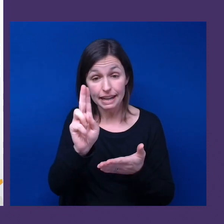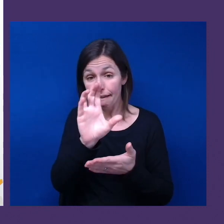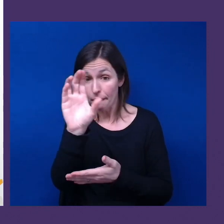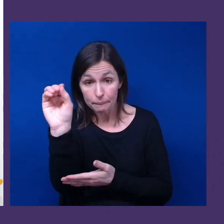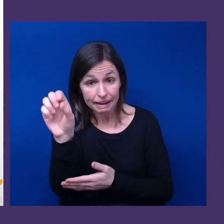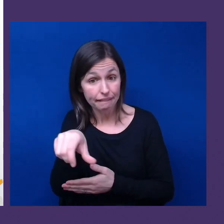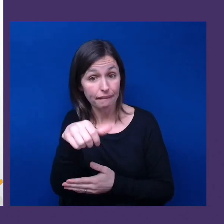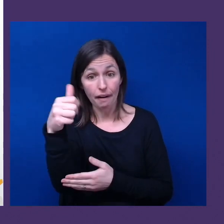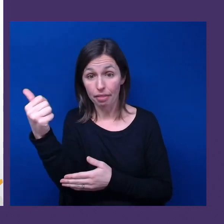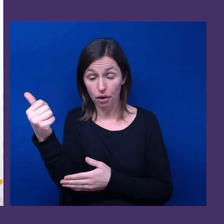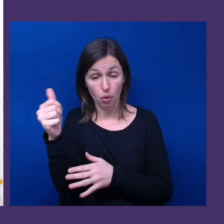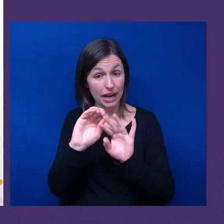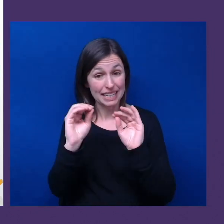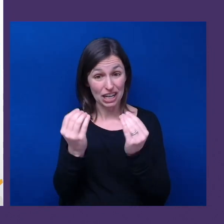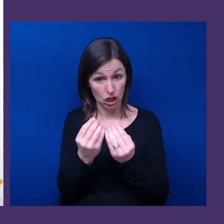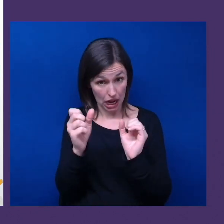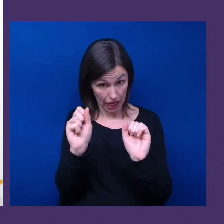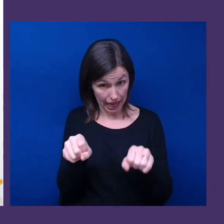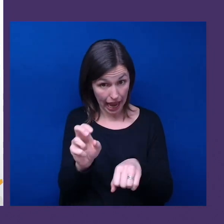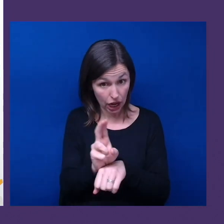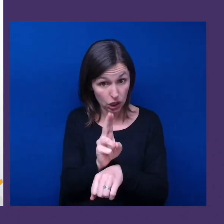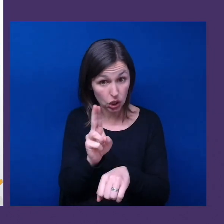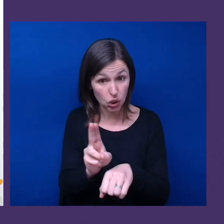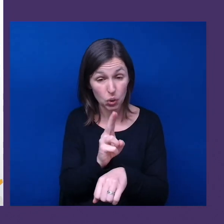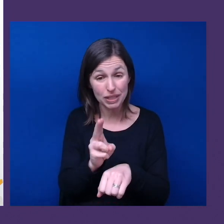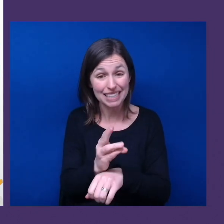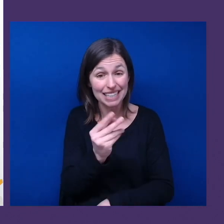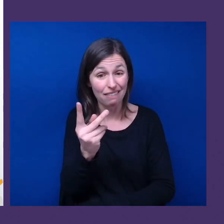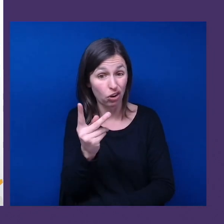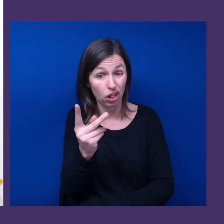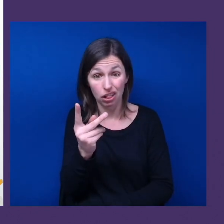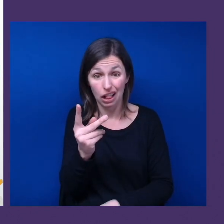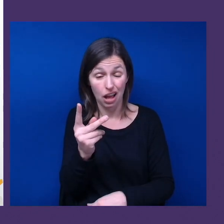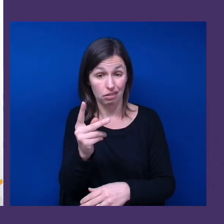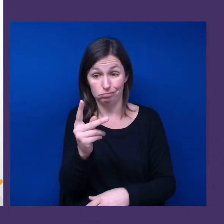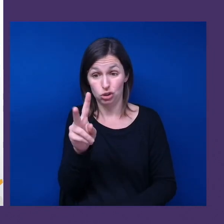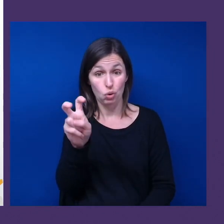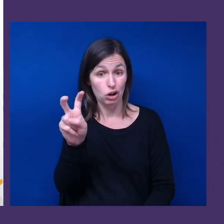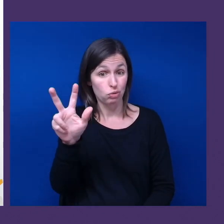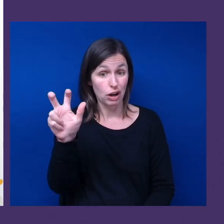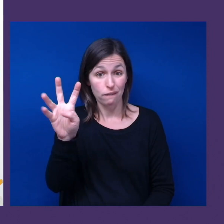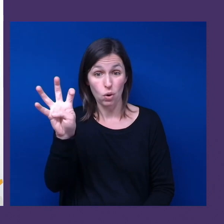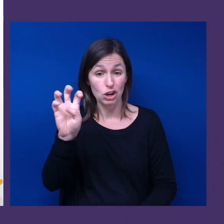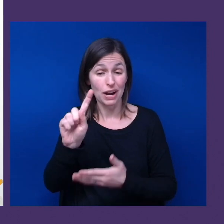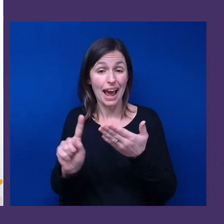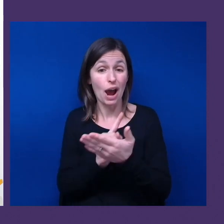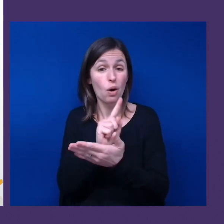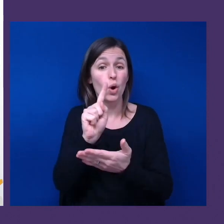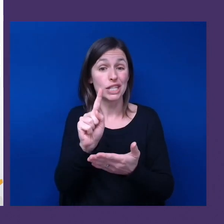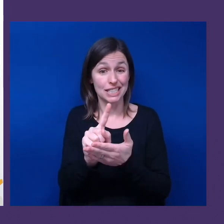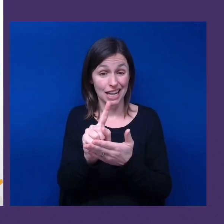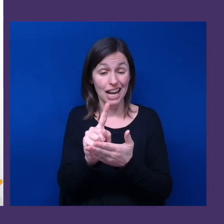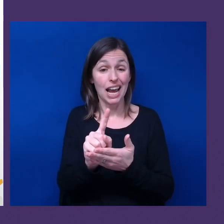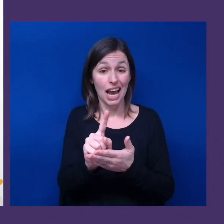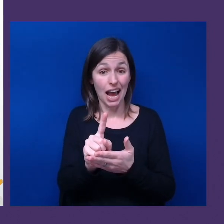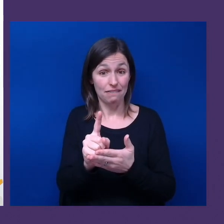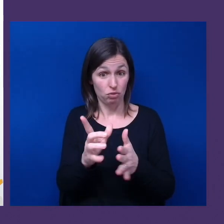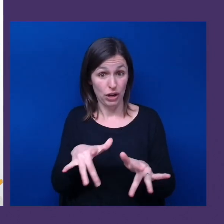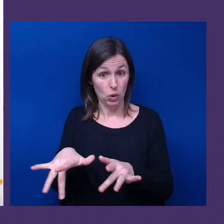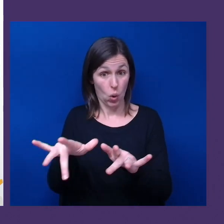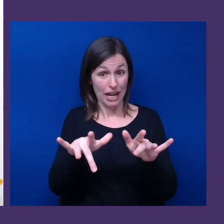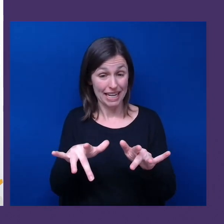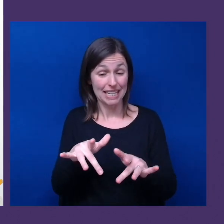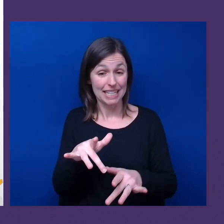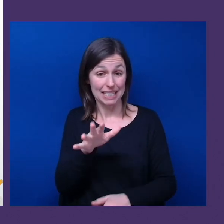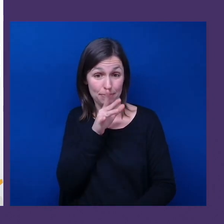several hundred hours of transcribed recordings of atypical speech in order to improve accessibility, please contact us. The Speech